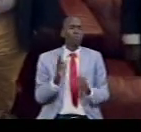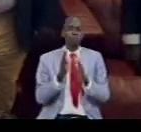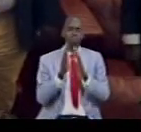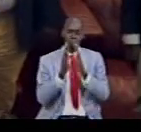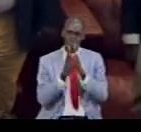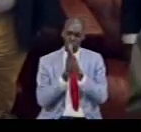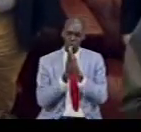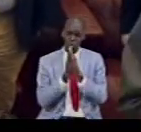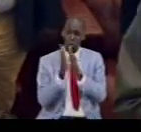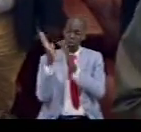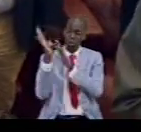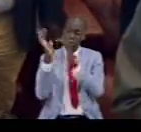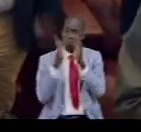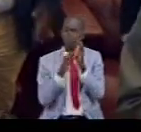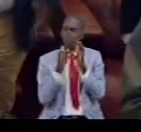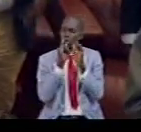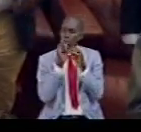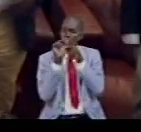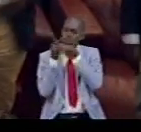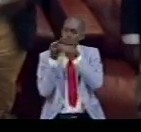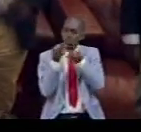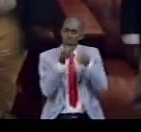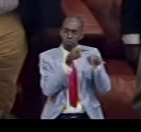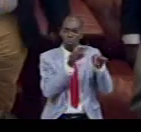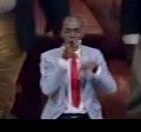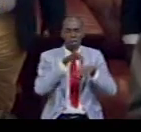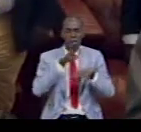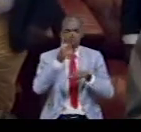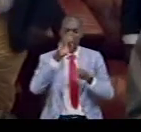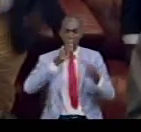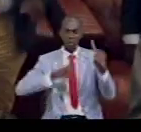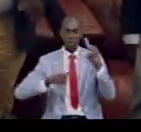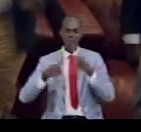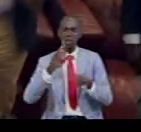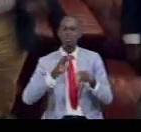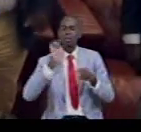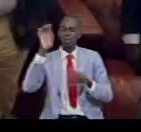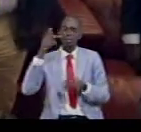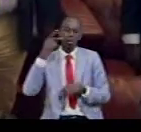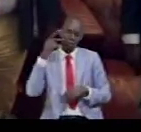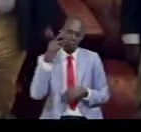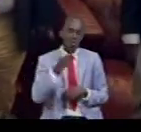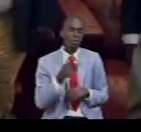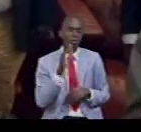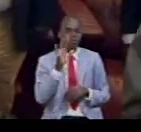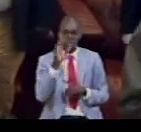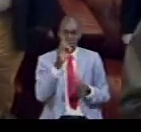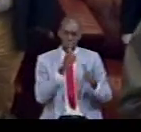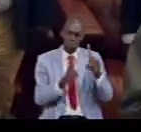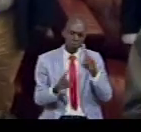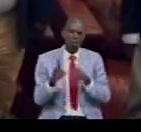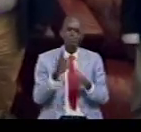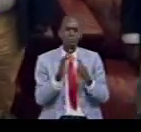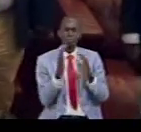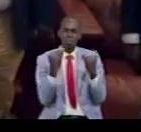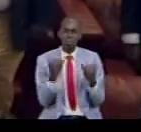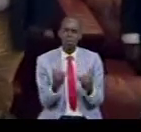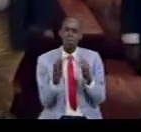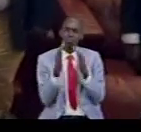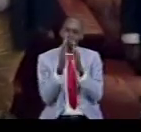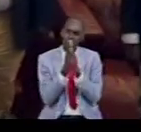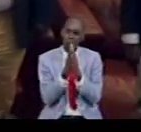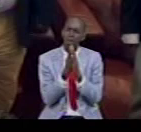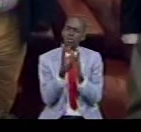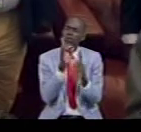He's listening to your consecration. He's listening to the prayers that you are making unto him. Commit yourself into the hands of the Lord right now. The Lord Jesus